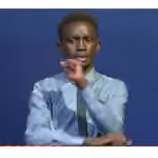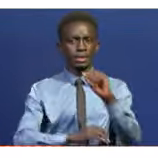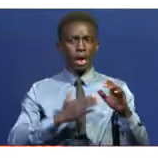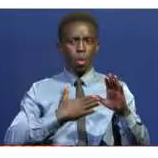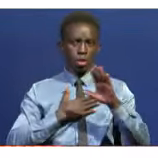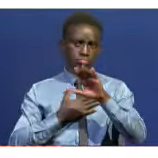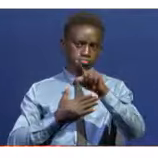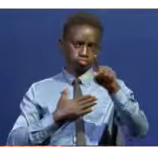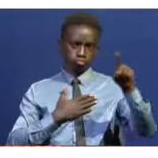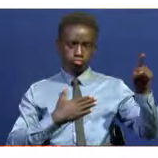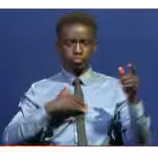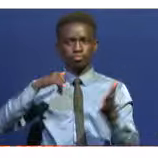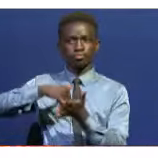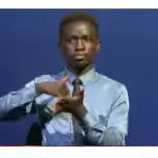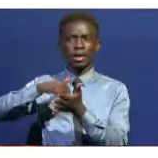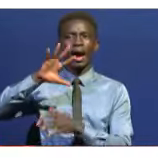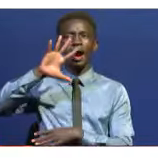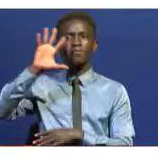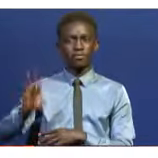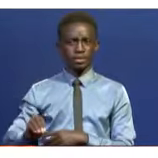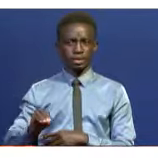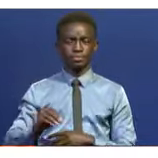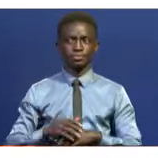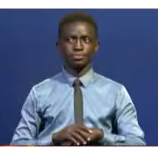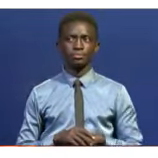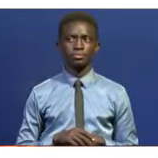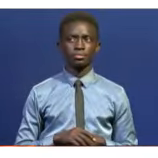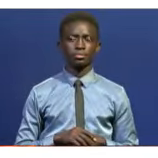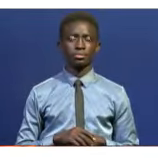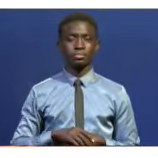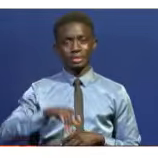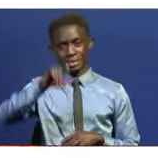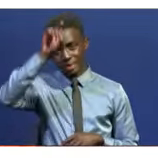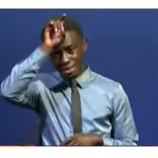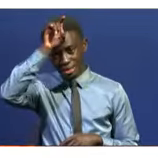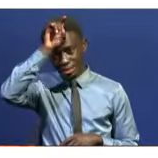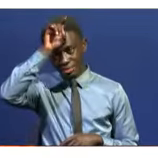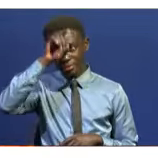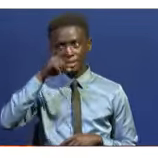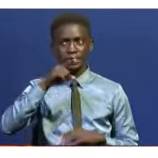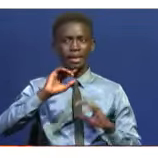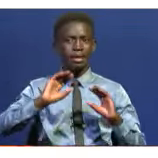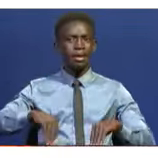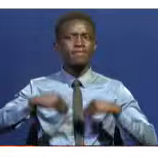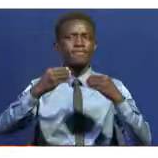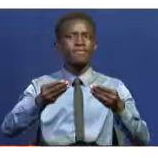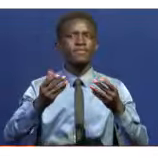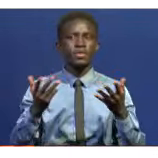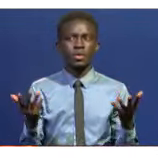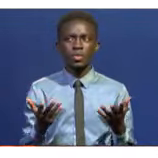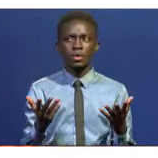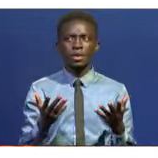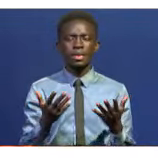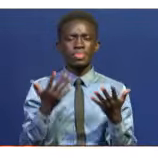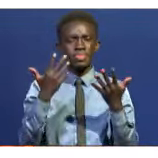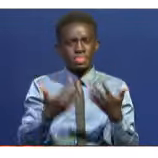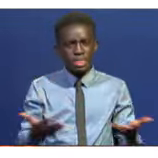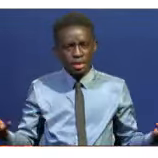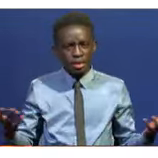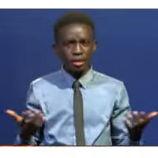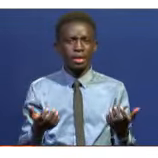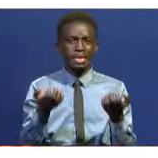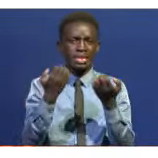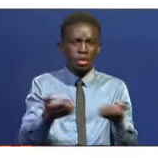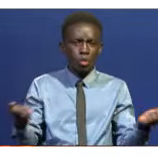African continent as a whole. Egypt has provided the military, the weaponry, equipment, and